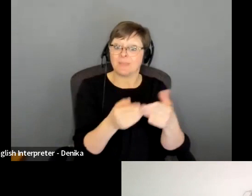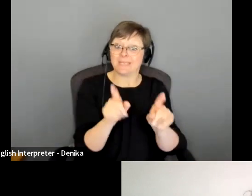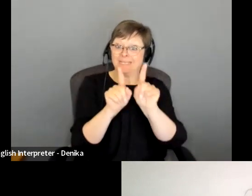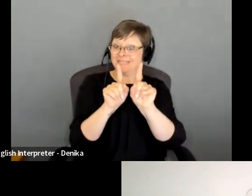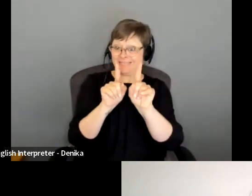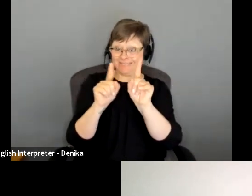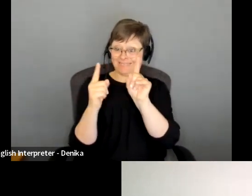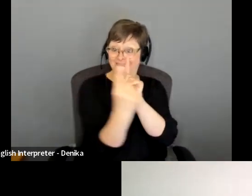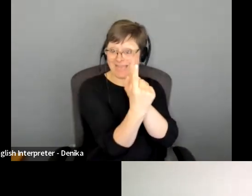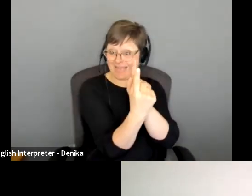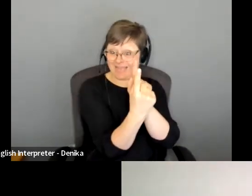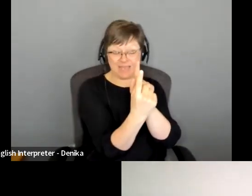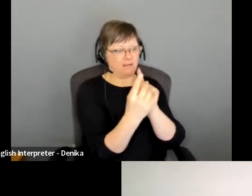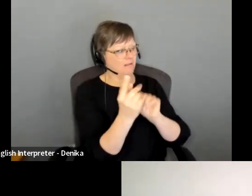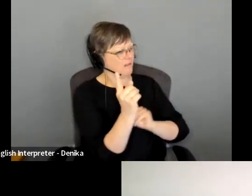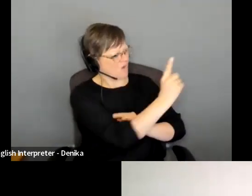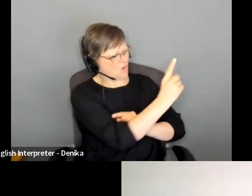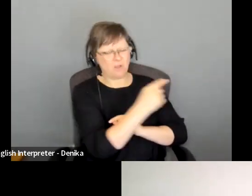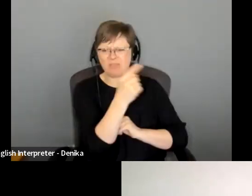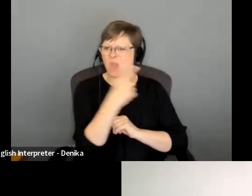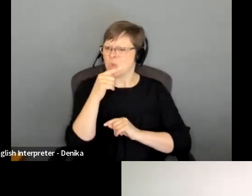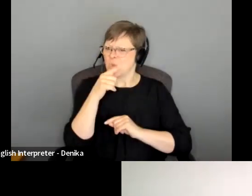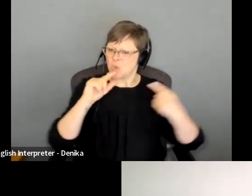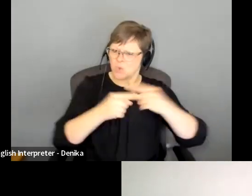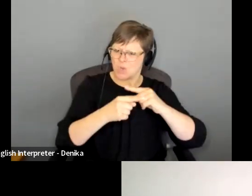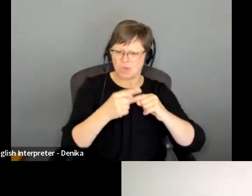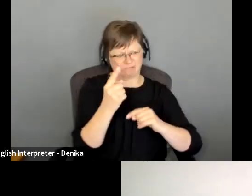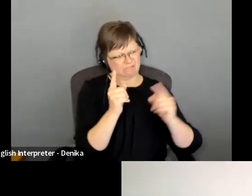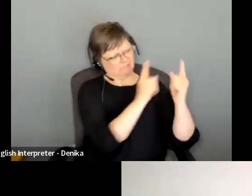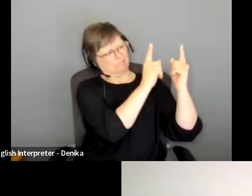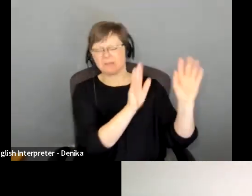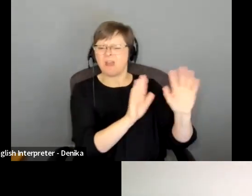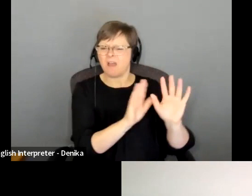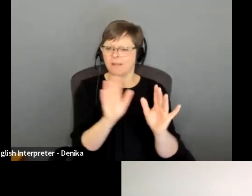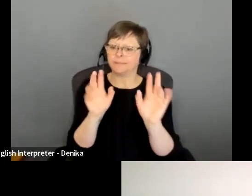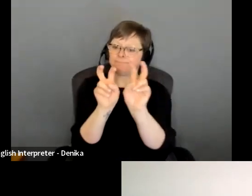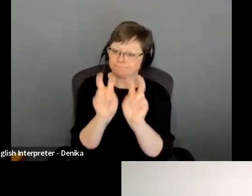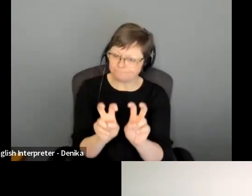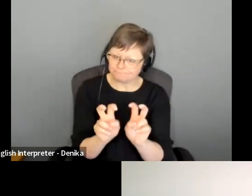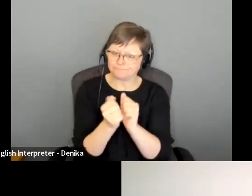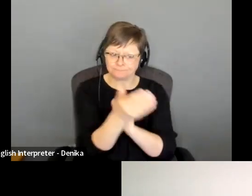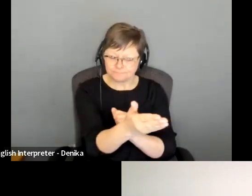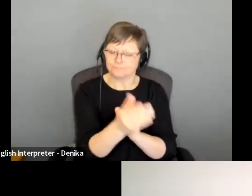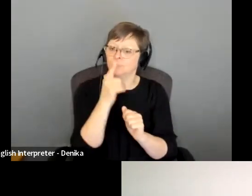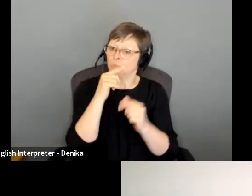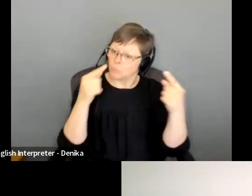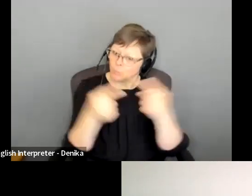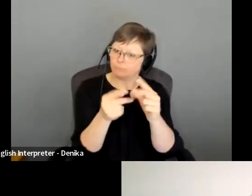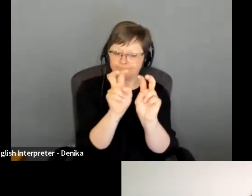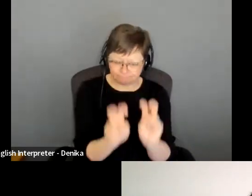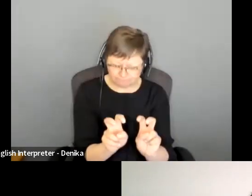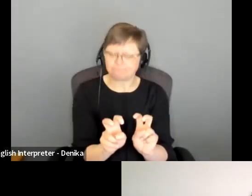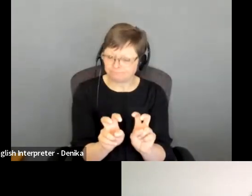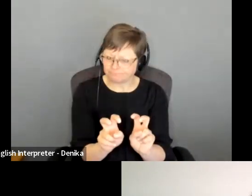opposed to putting the focus where the harm's coming from. So first off is validating that